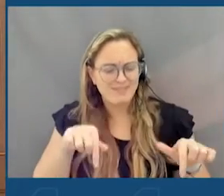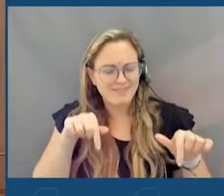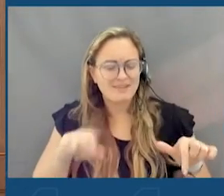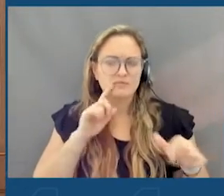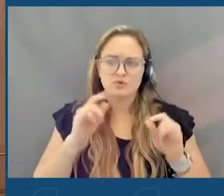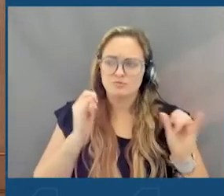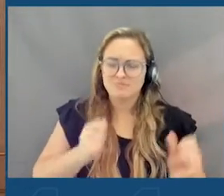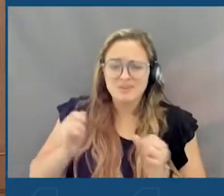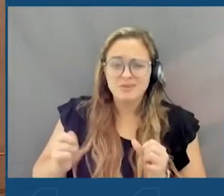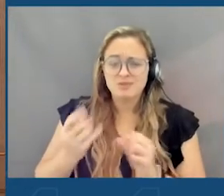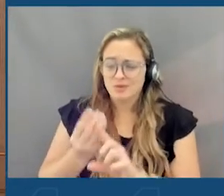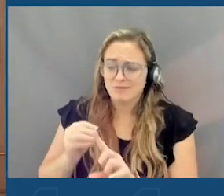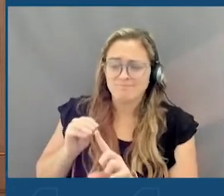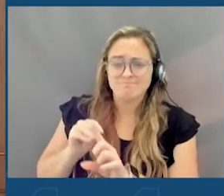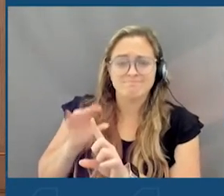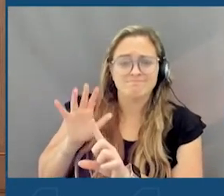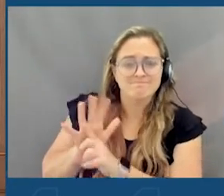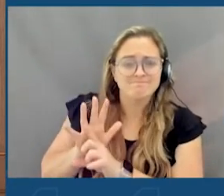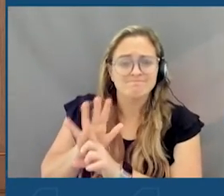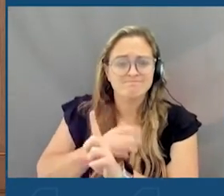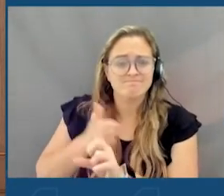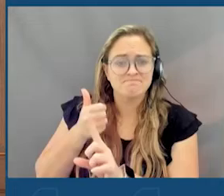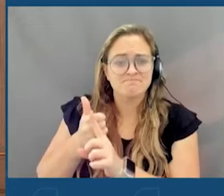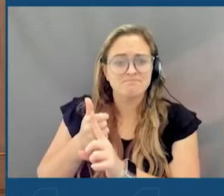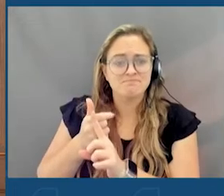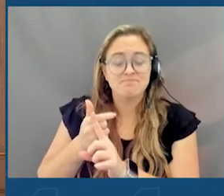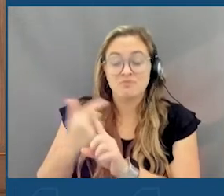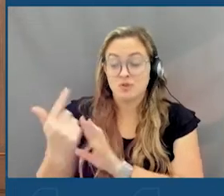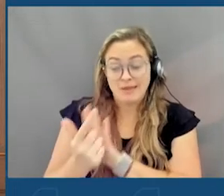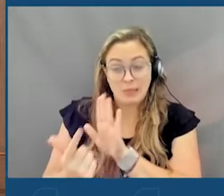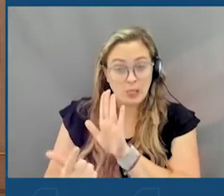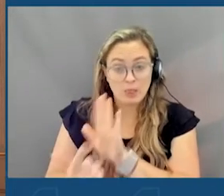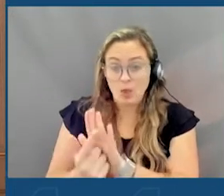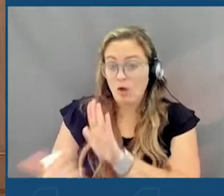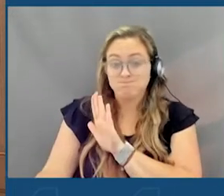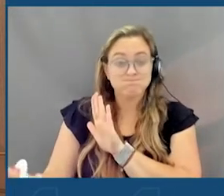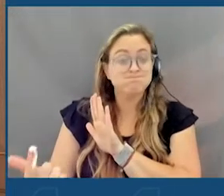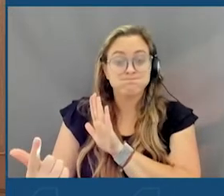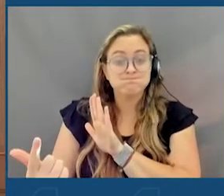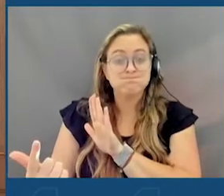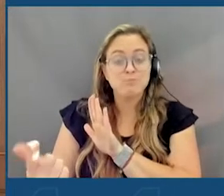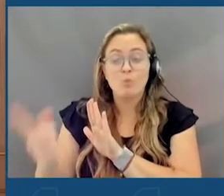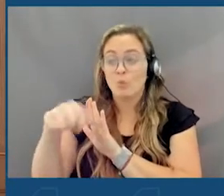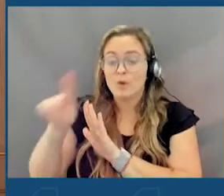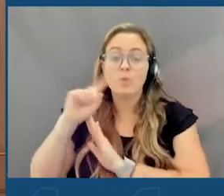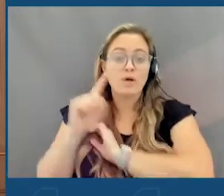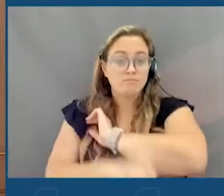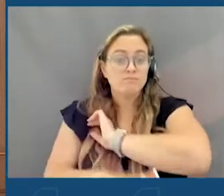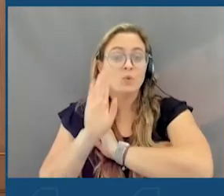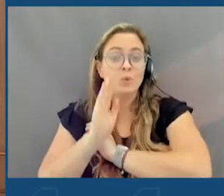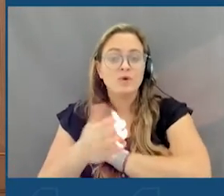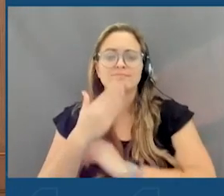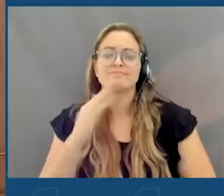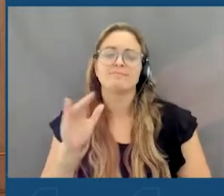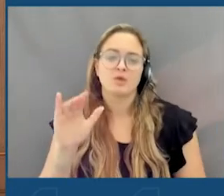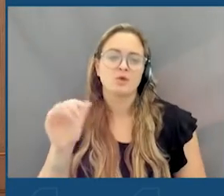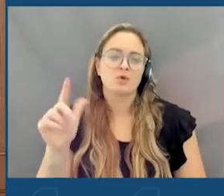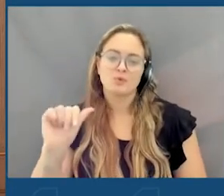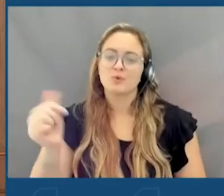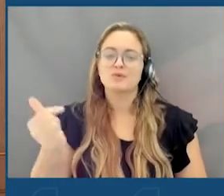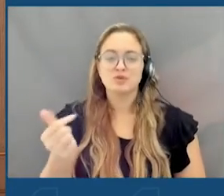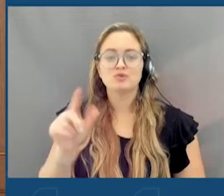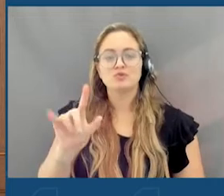who've been affected, and let the lawbreakers know that we're coming after them. Thank you, Attorney General Tish James. Thank